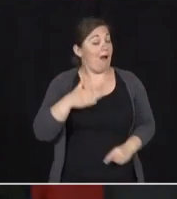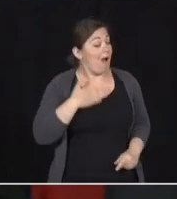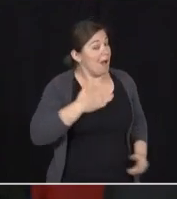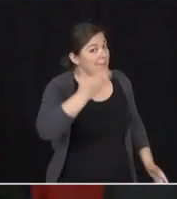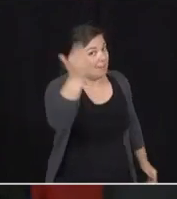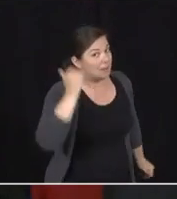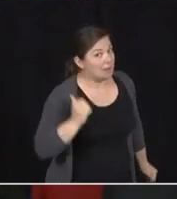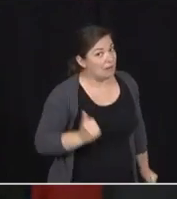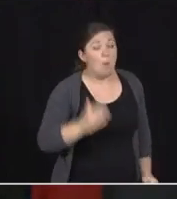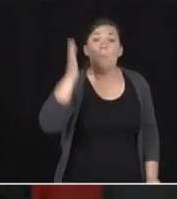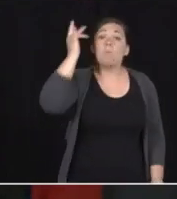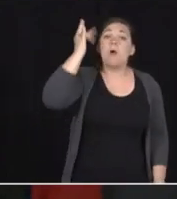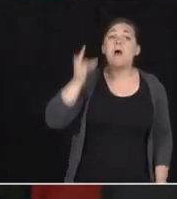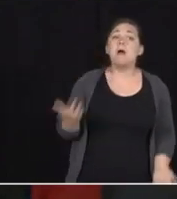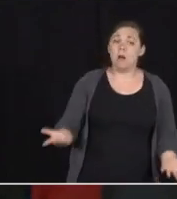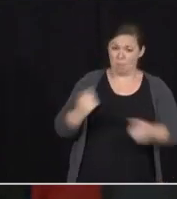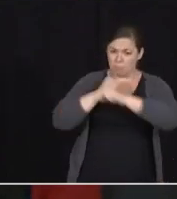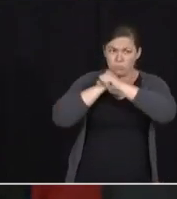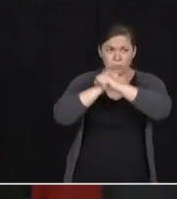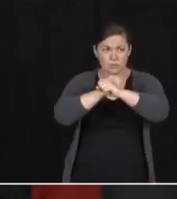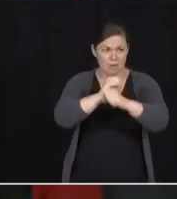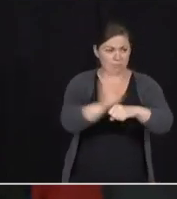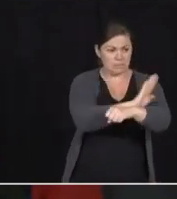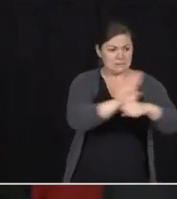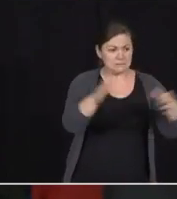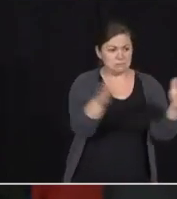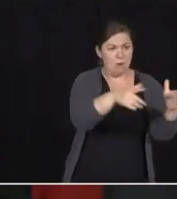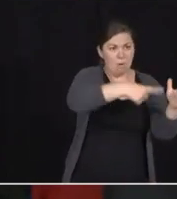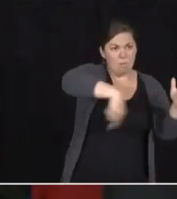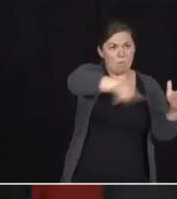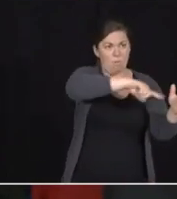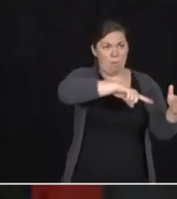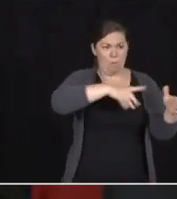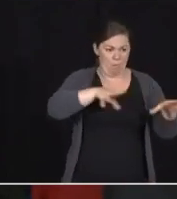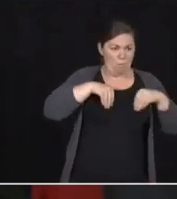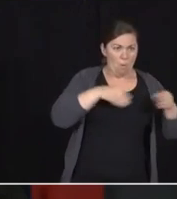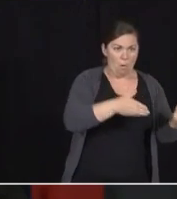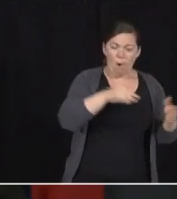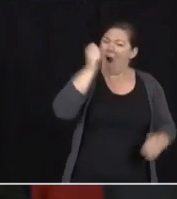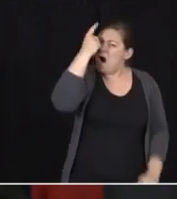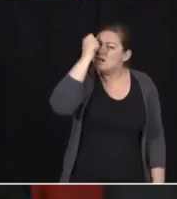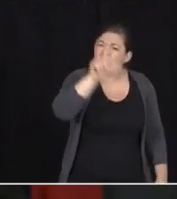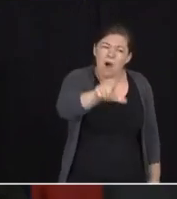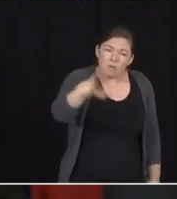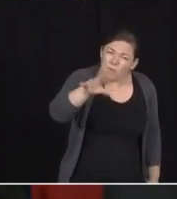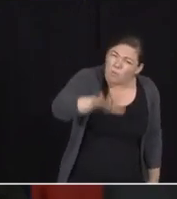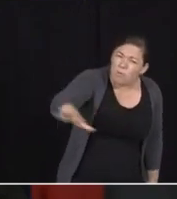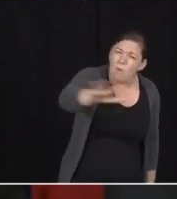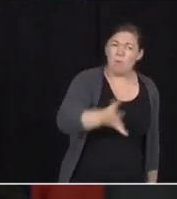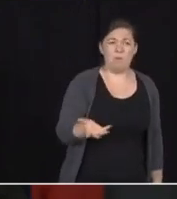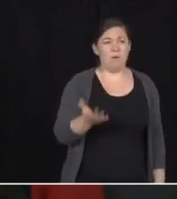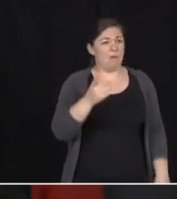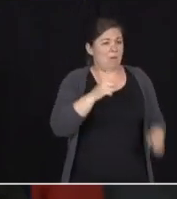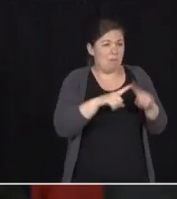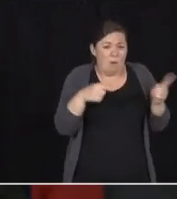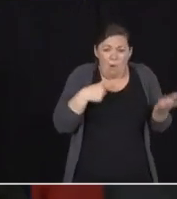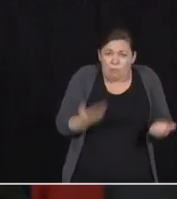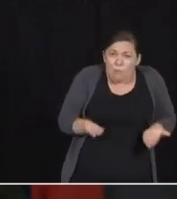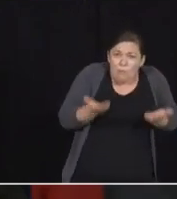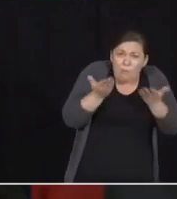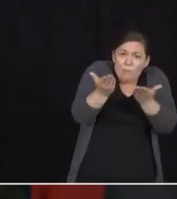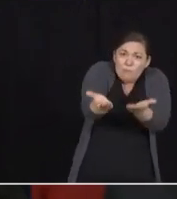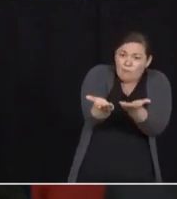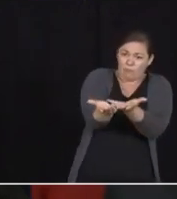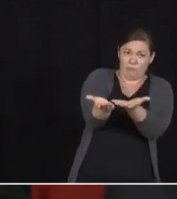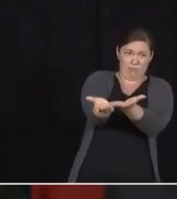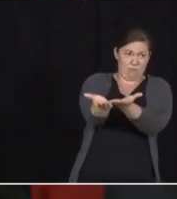tenants. Simple. I appreciate the landlords. I appreciate what they're doing. But when someone comes there with a handout, an olive branch,